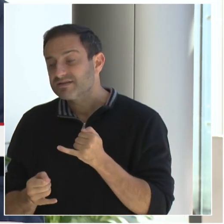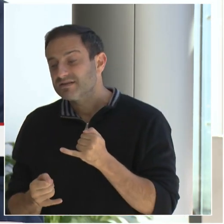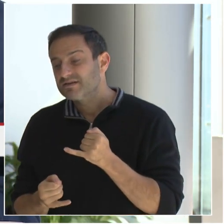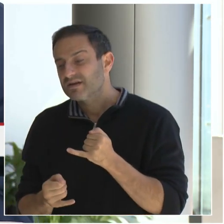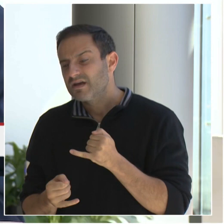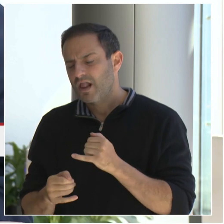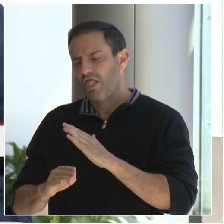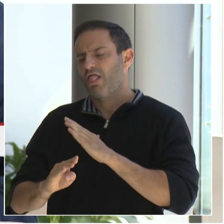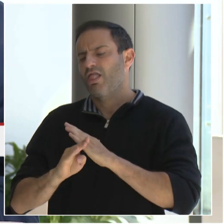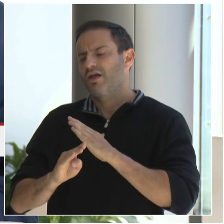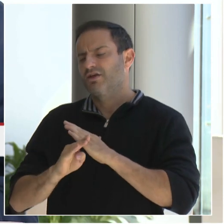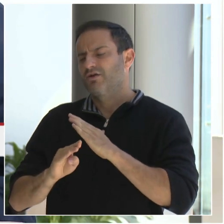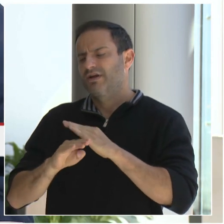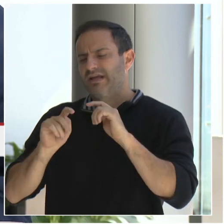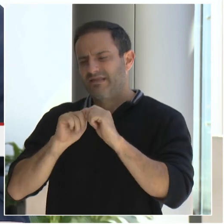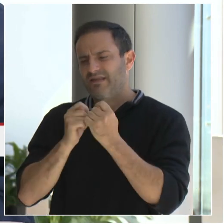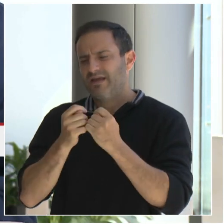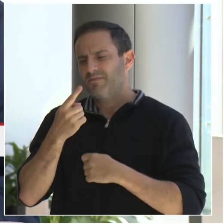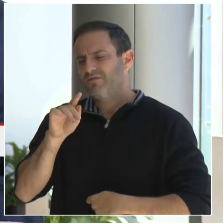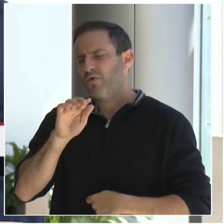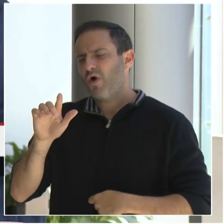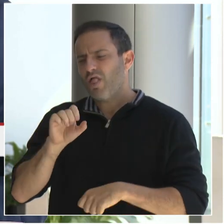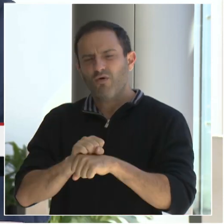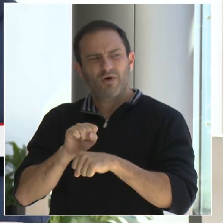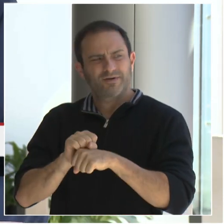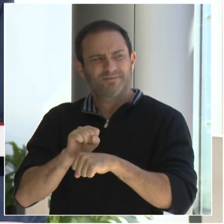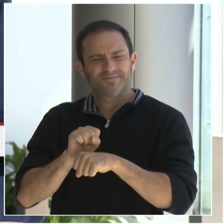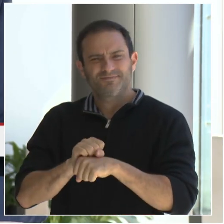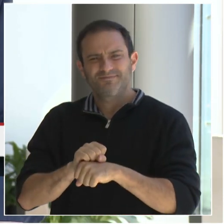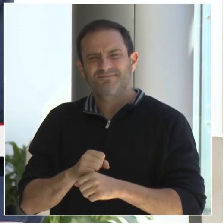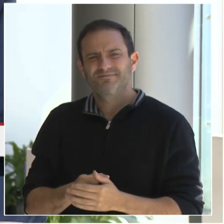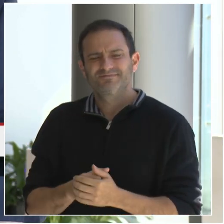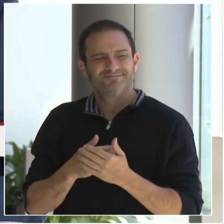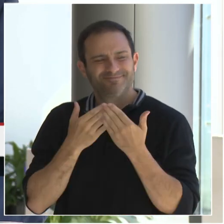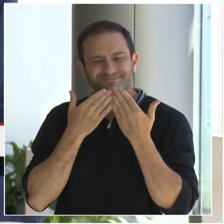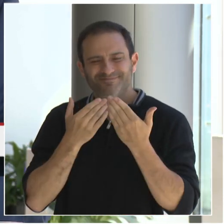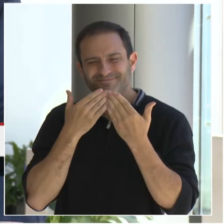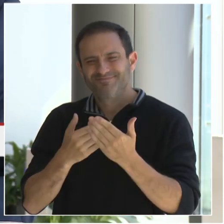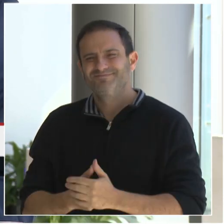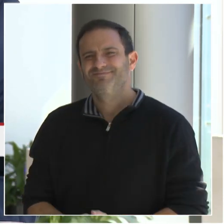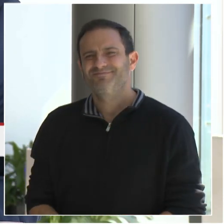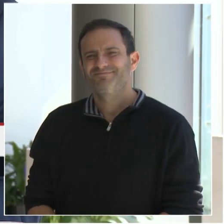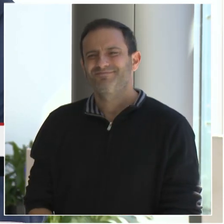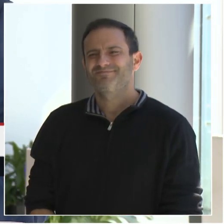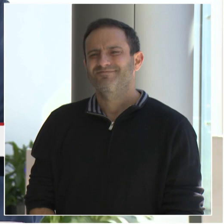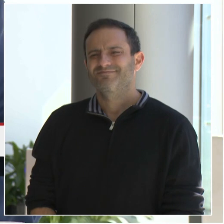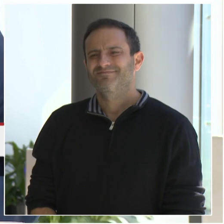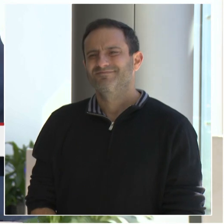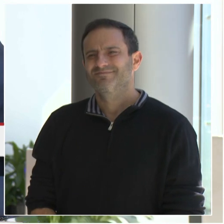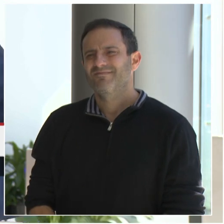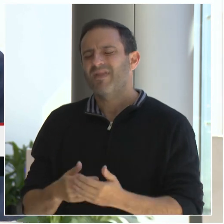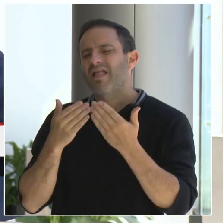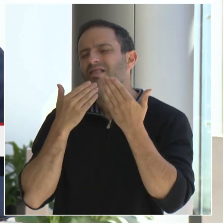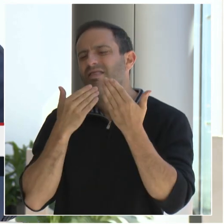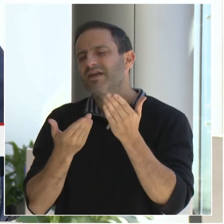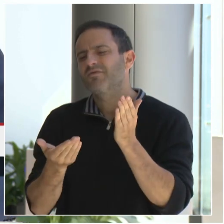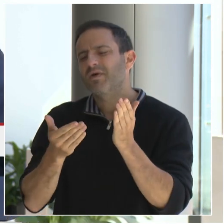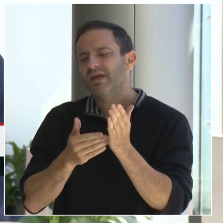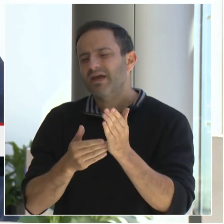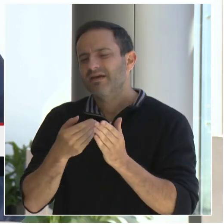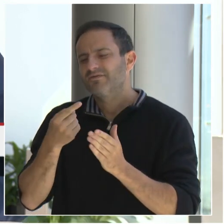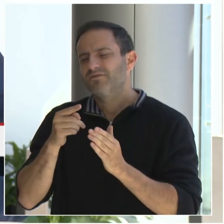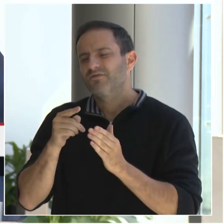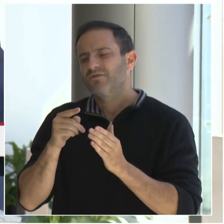our security team here today for all the work they do every day in the facility. So with that, thank you again for being